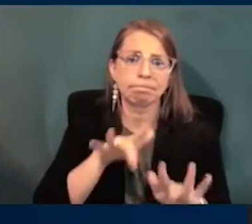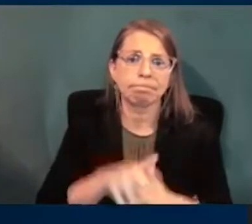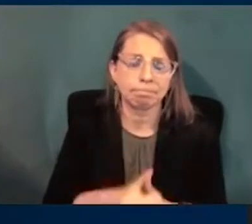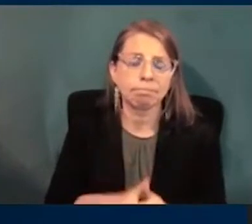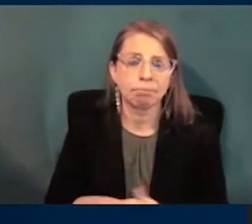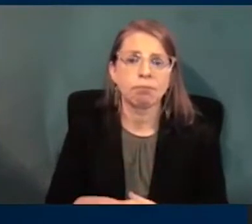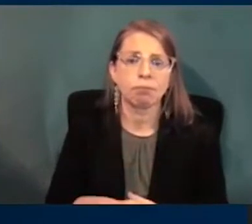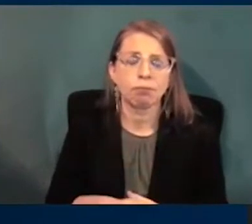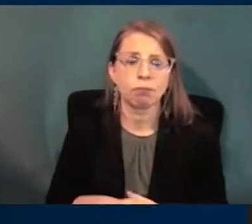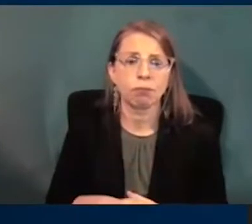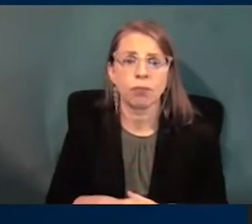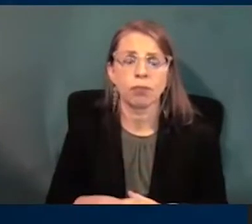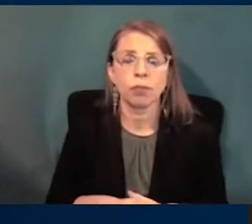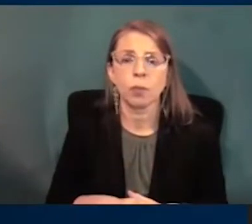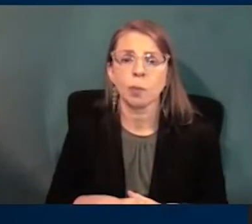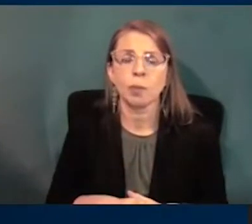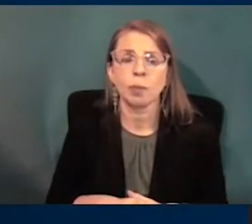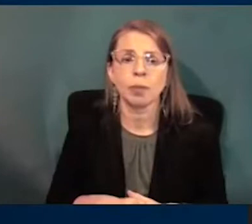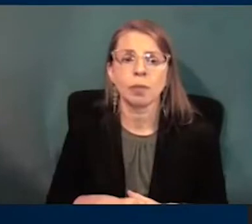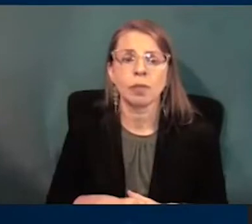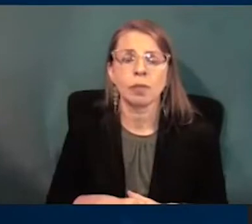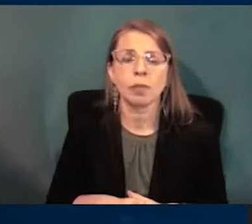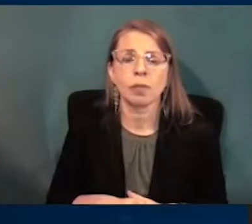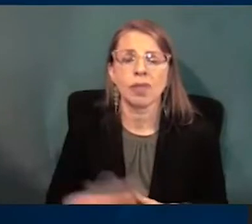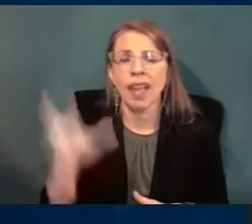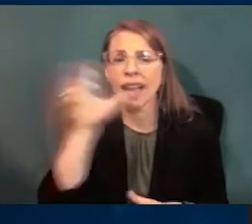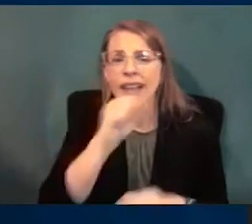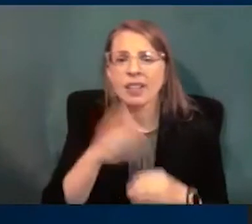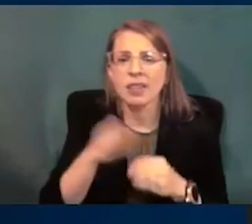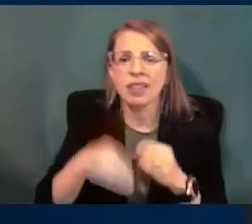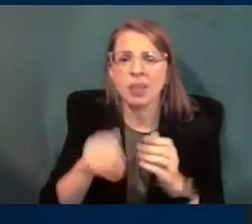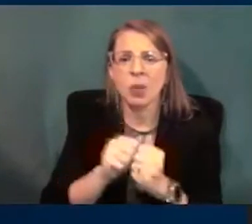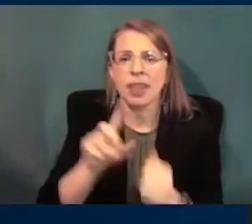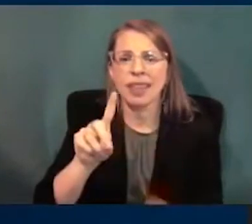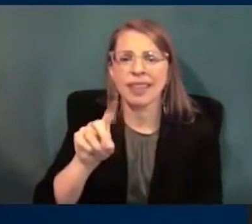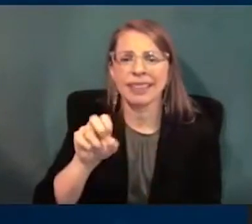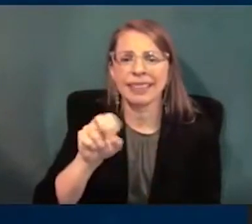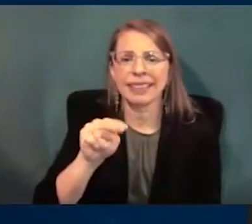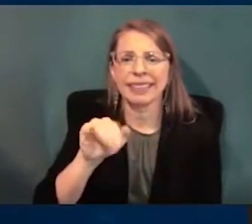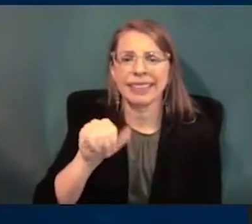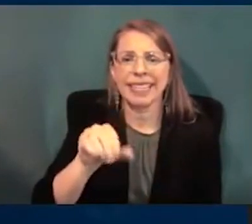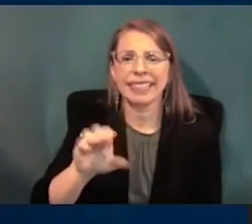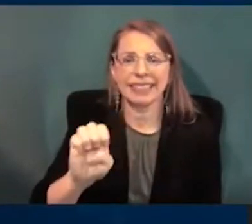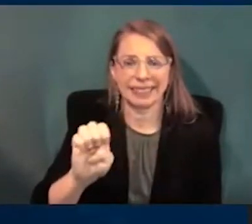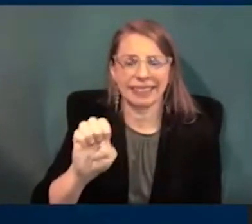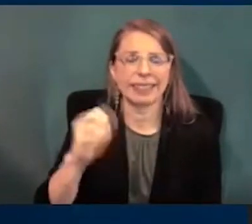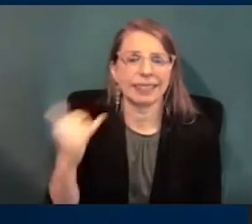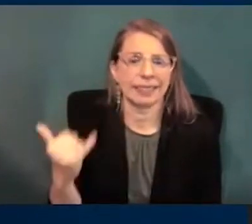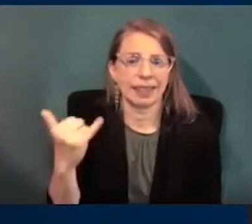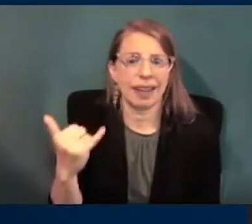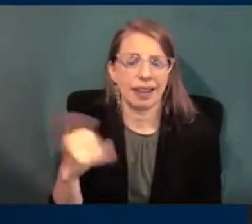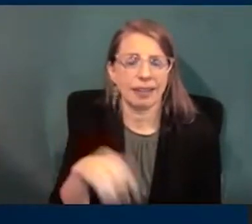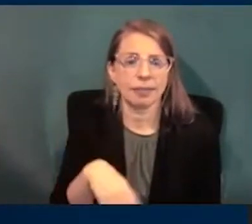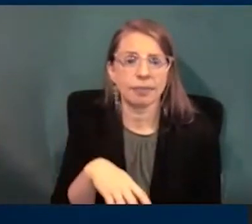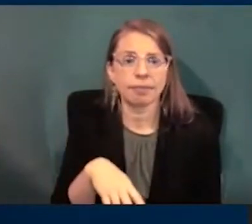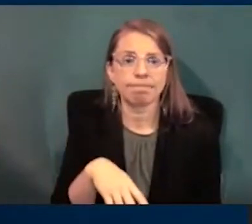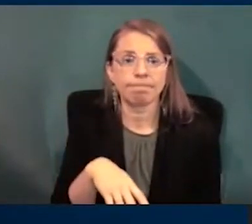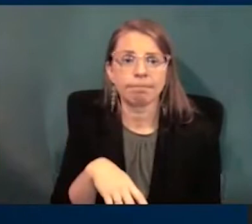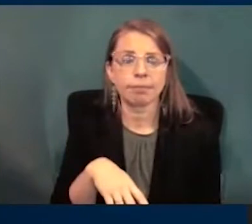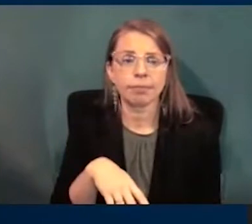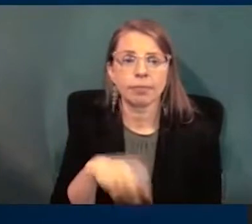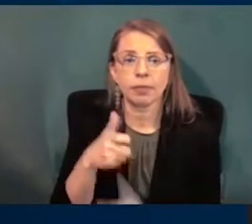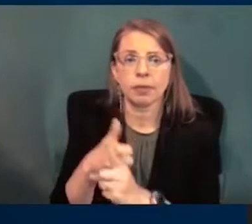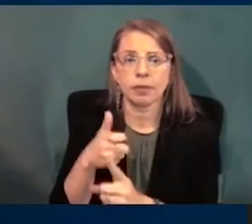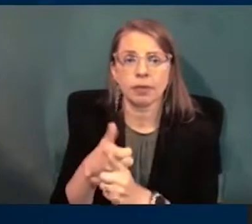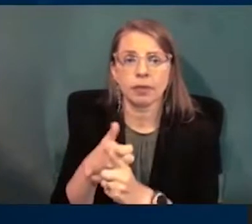And then I want to read, I guess I'm going to end with Denise today because she's writing in